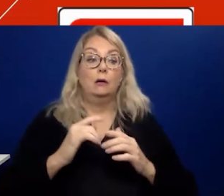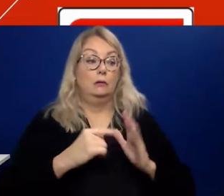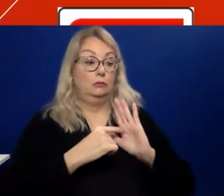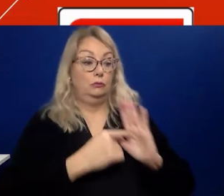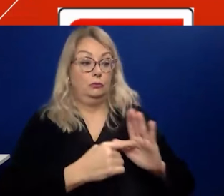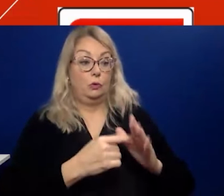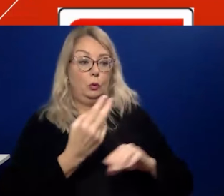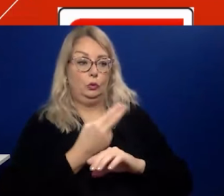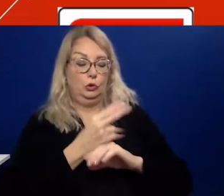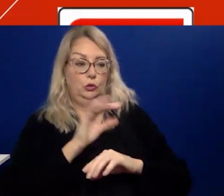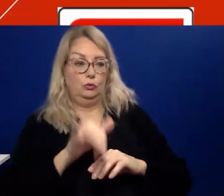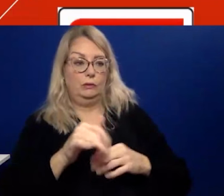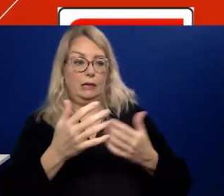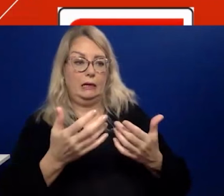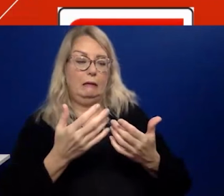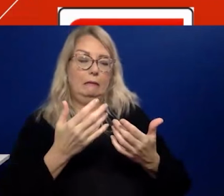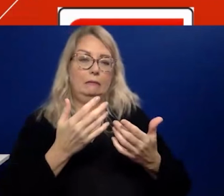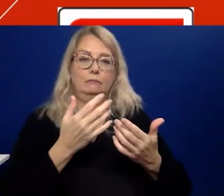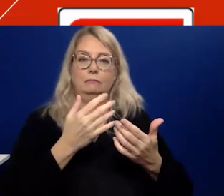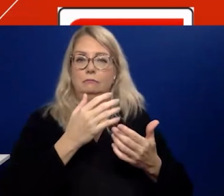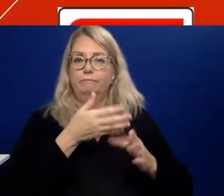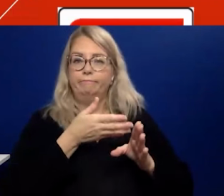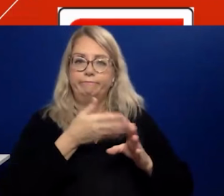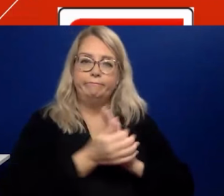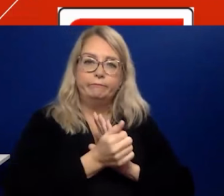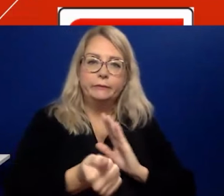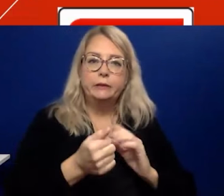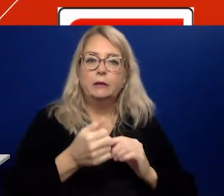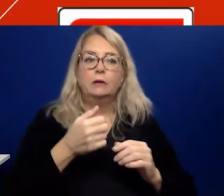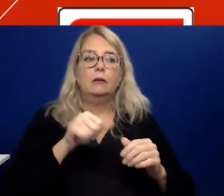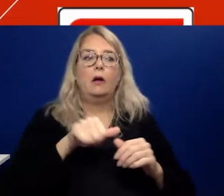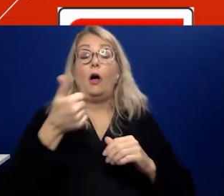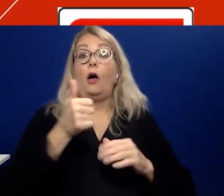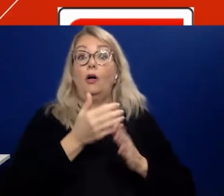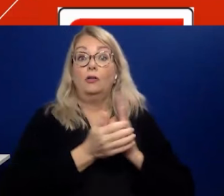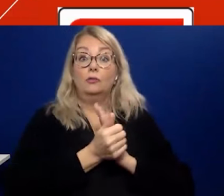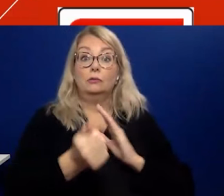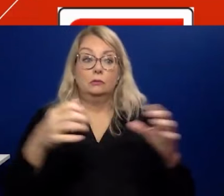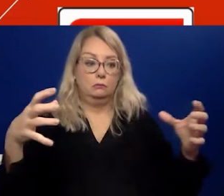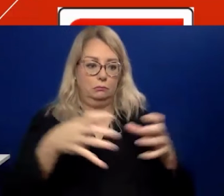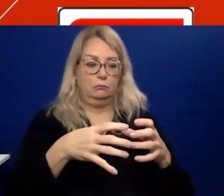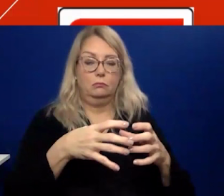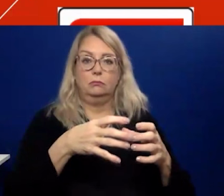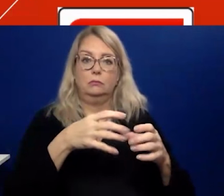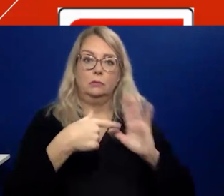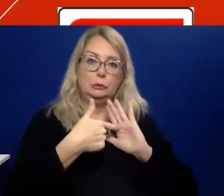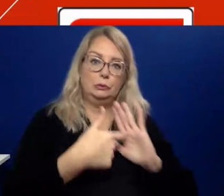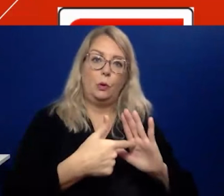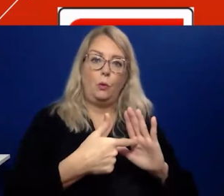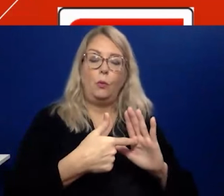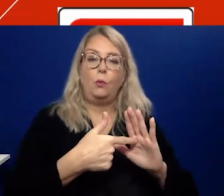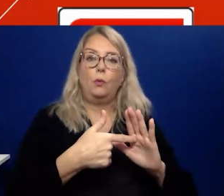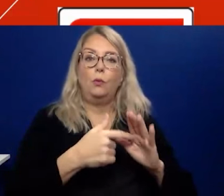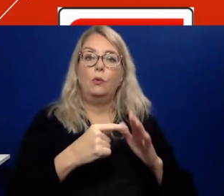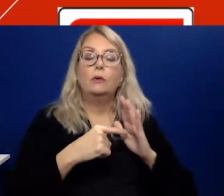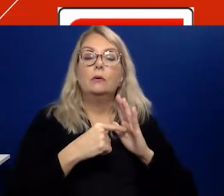competency and they're going to probably use a bunch of competencies and put it all together, right? And that's where they're getting into demonstration. Well, demonstration